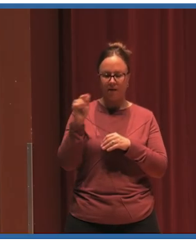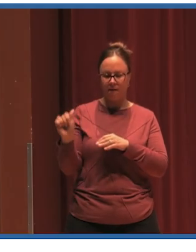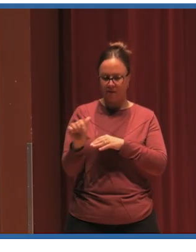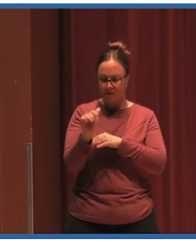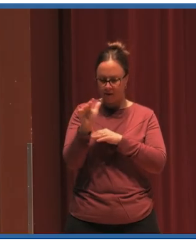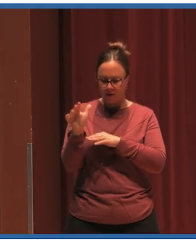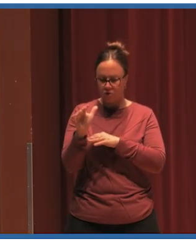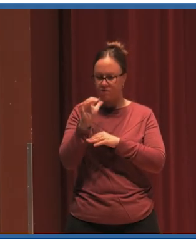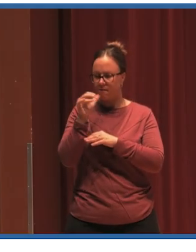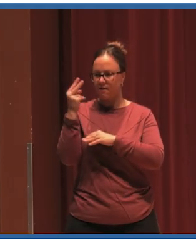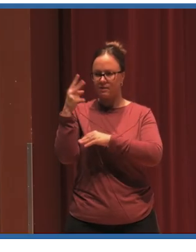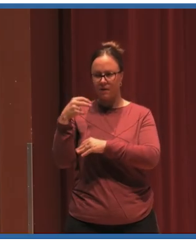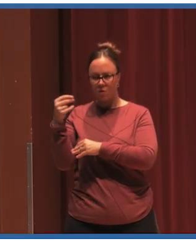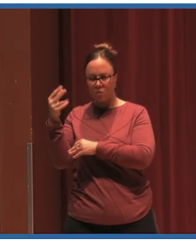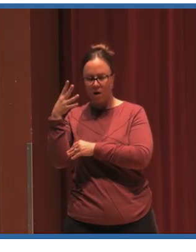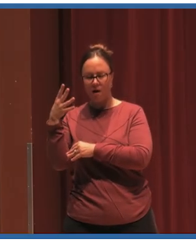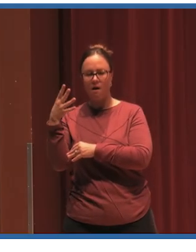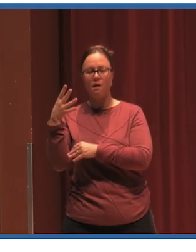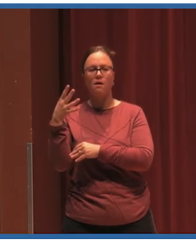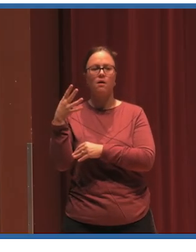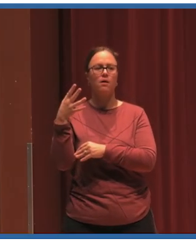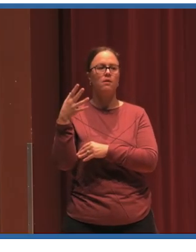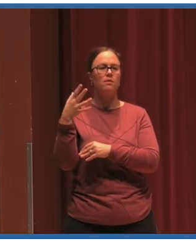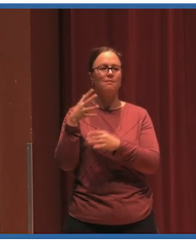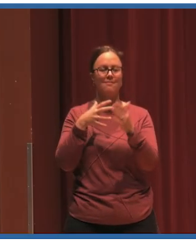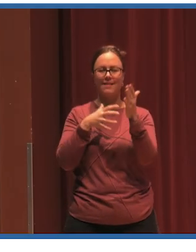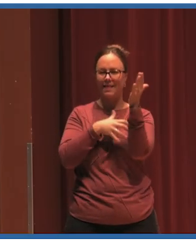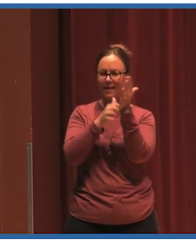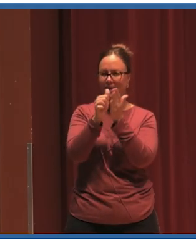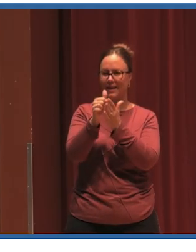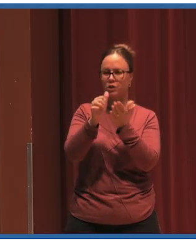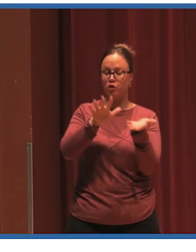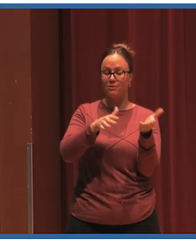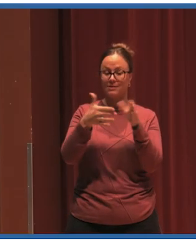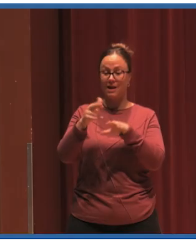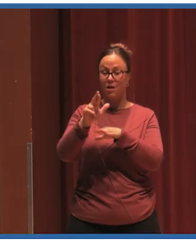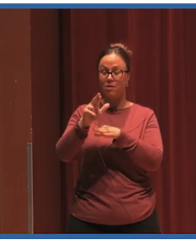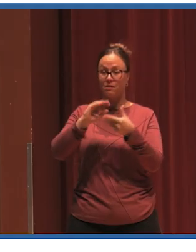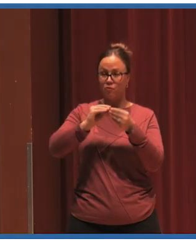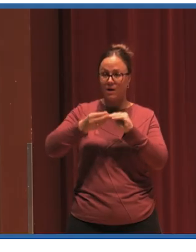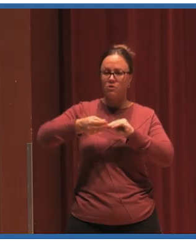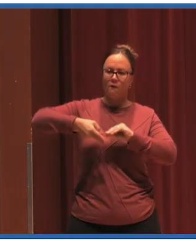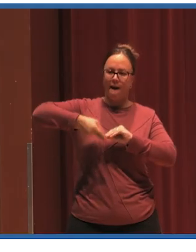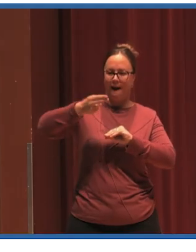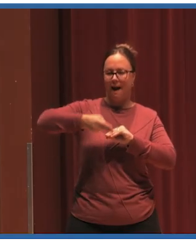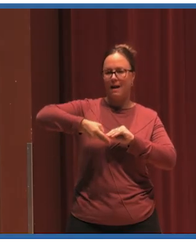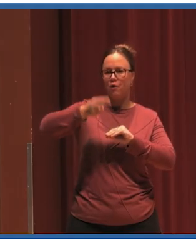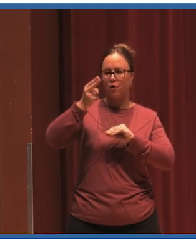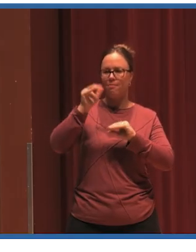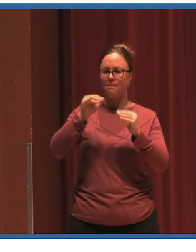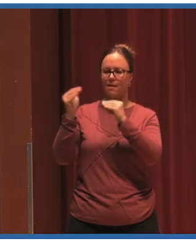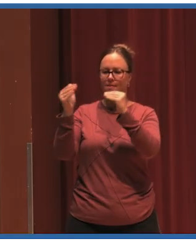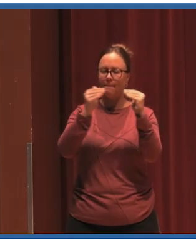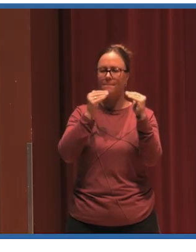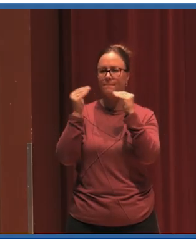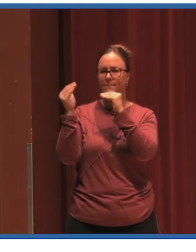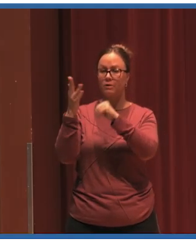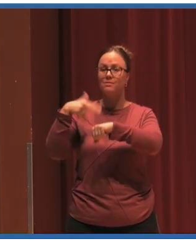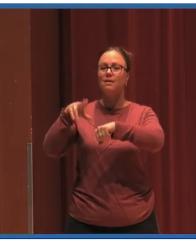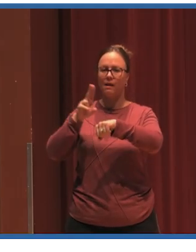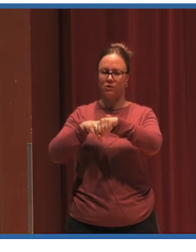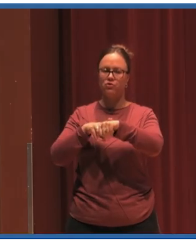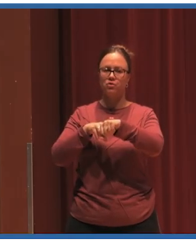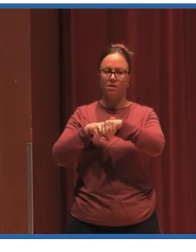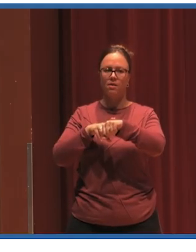and non-Hispanic White have higher cancer death rates than their peers nationally,